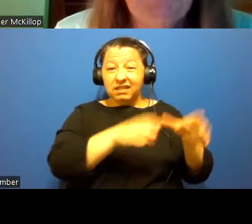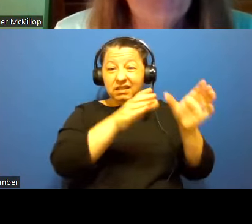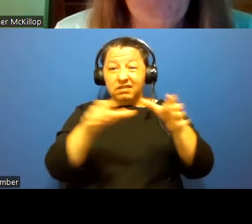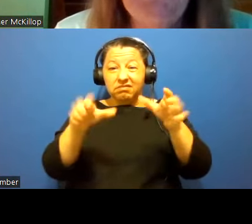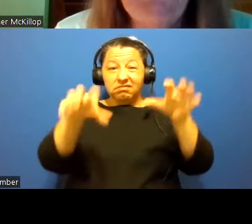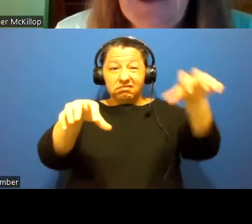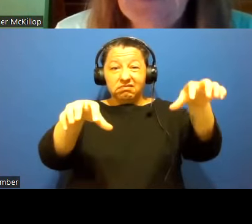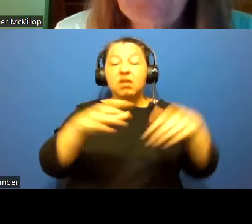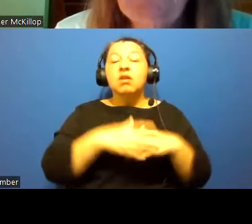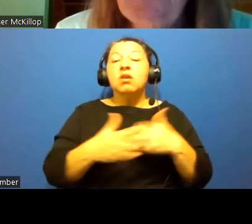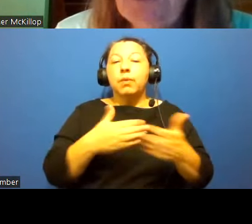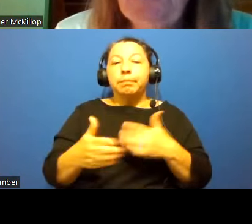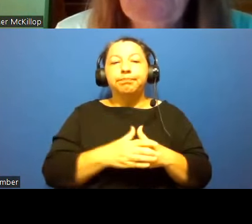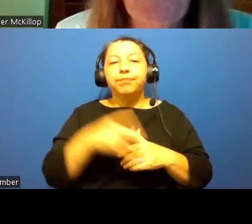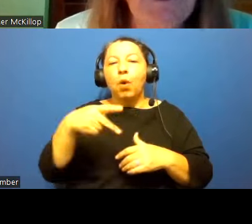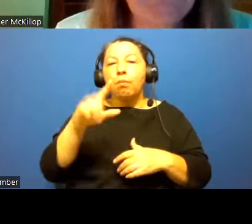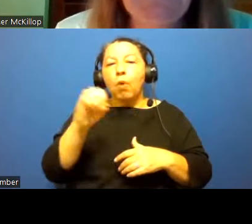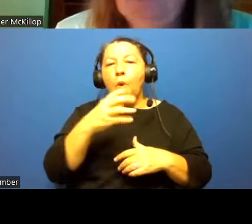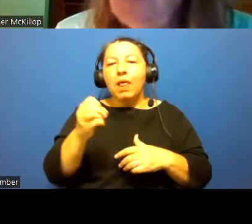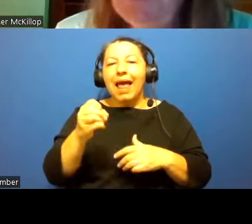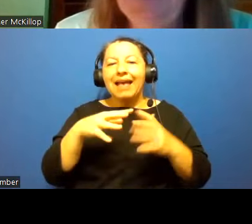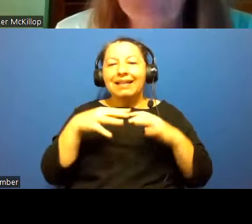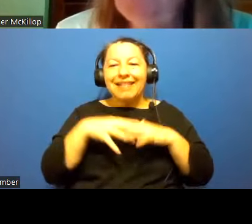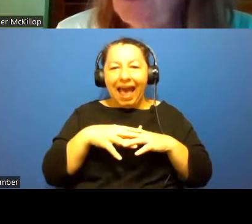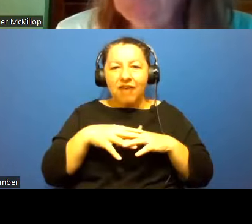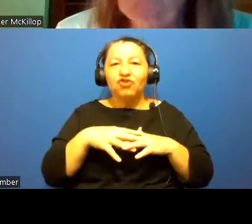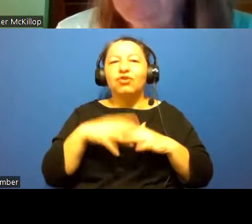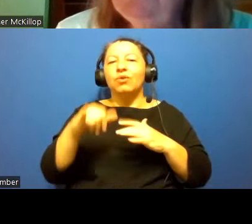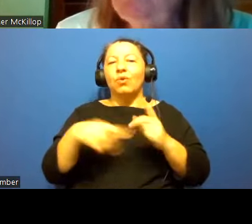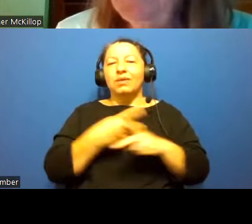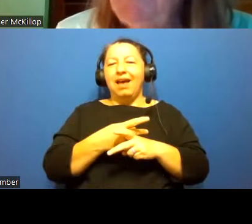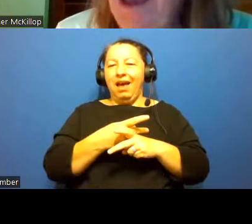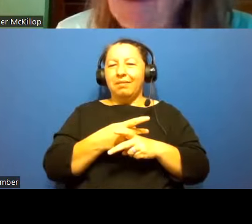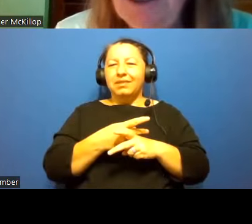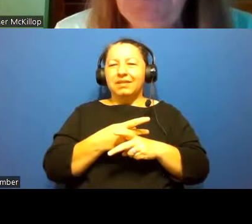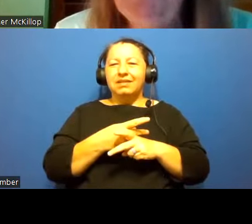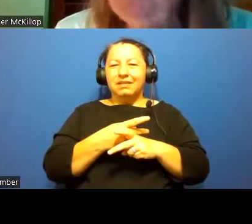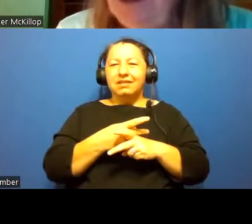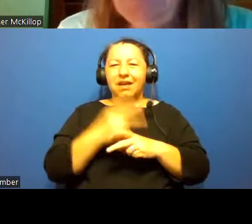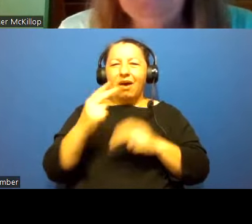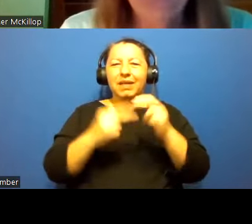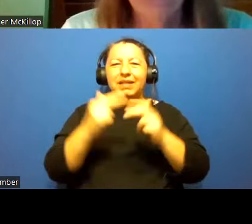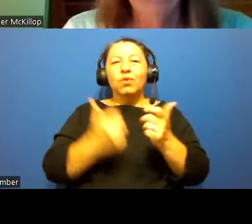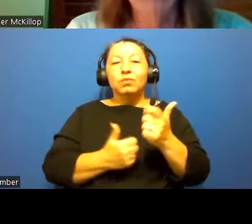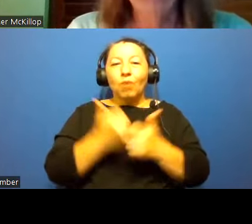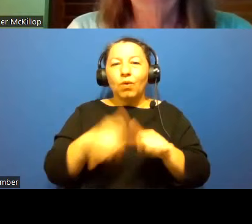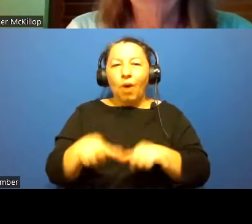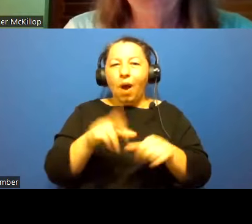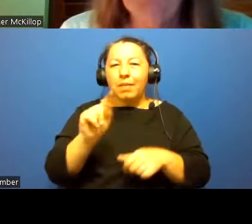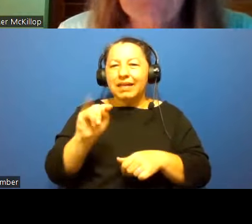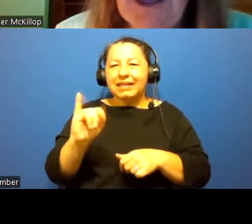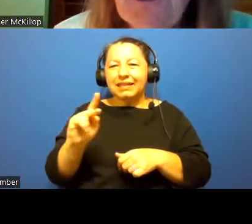However, pole and thatch structures were likely common at Tikal, according to William Haviland, who studied